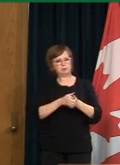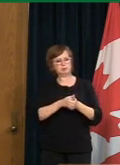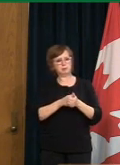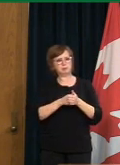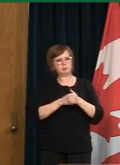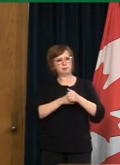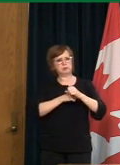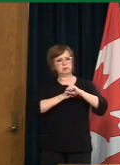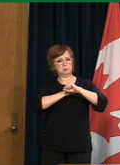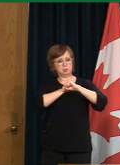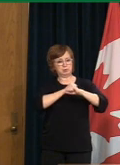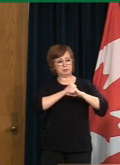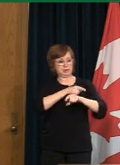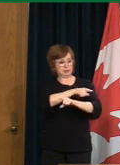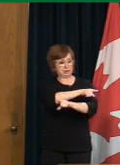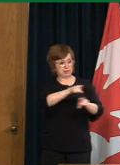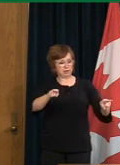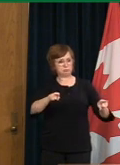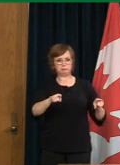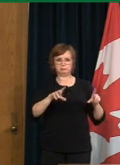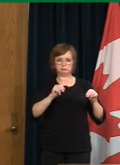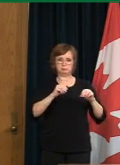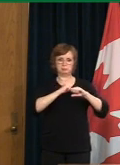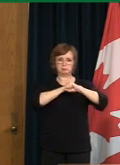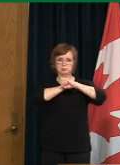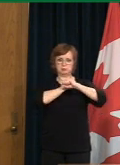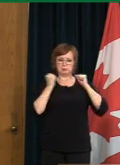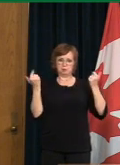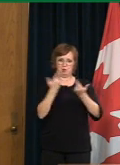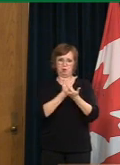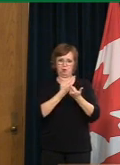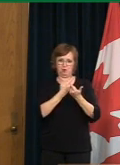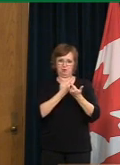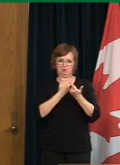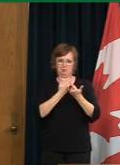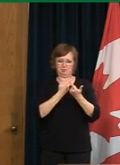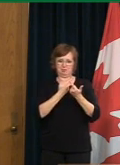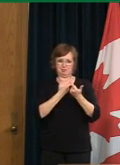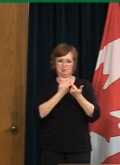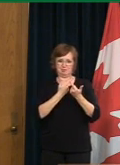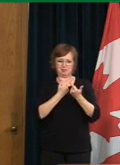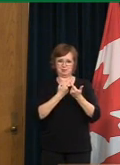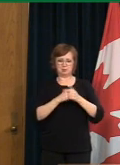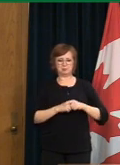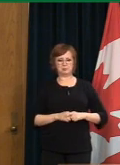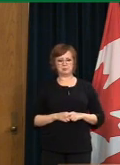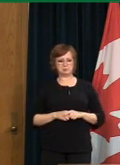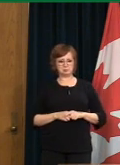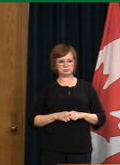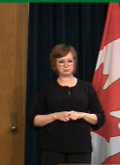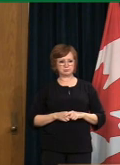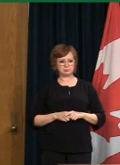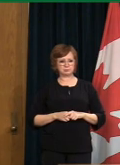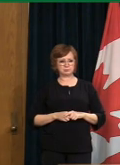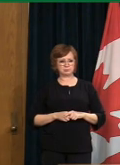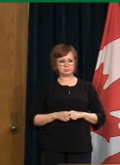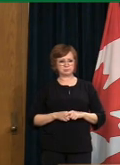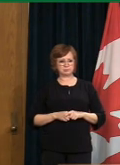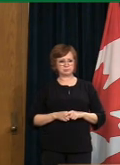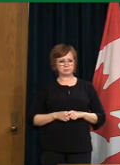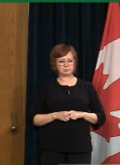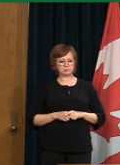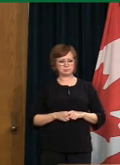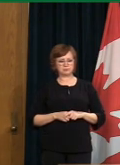is to protect all of us, these measures that we all have to take. But certainly, I think if there continues to be any significant violations,